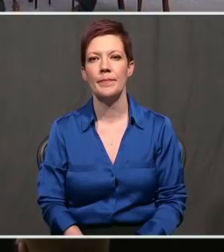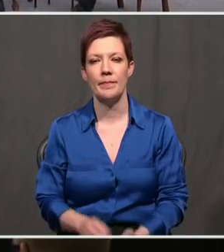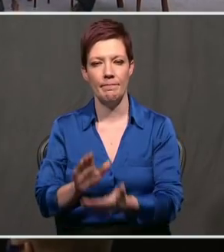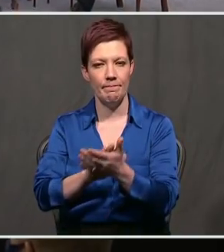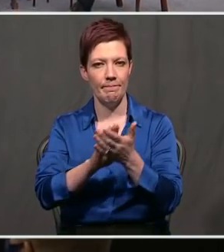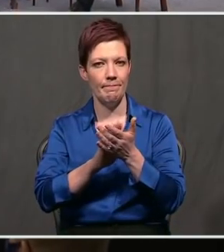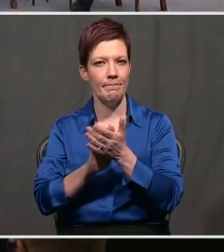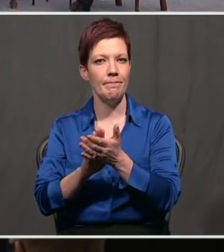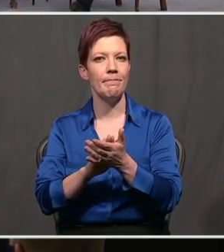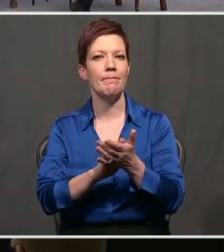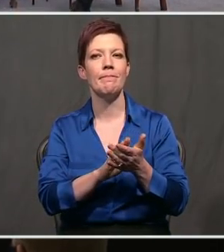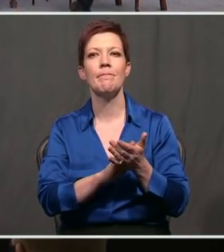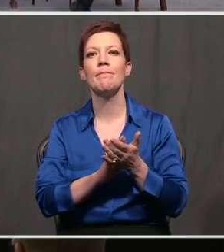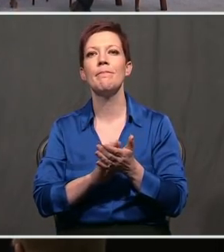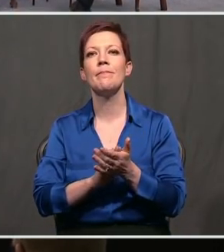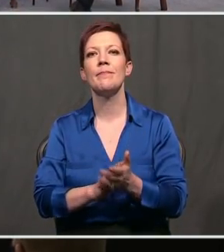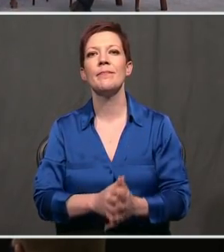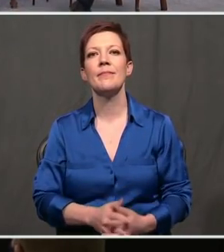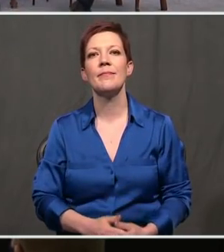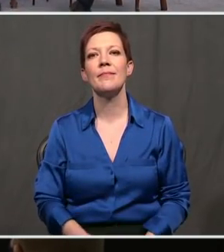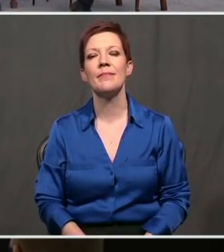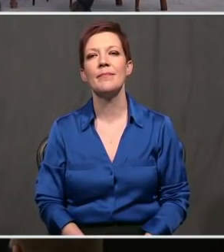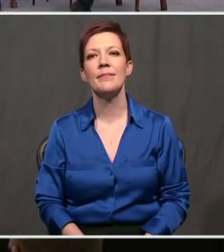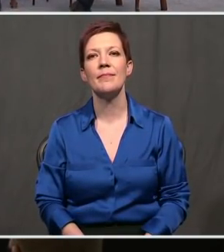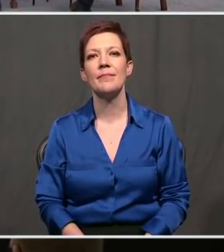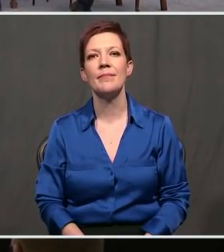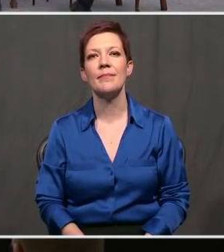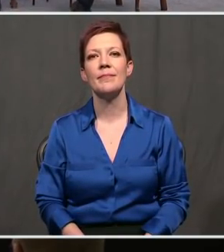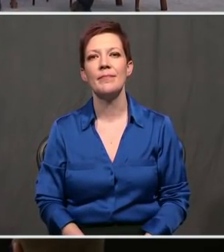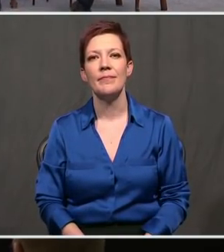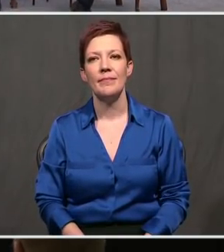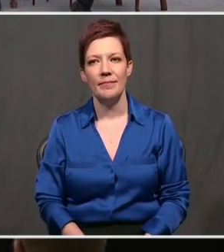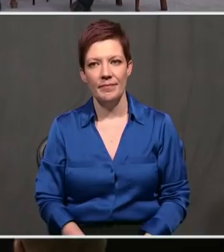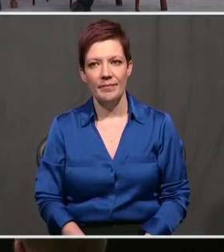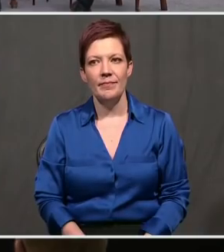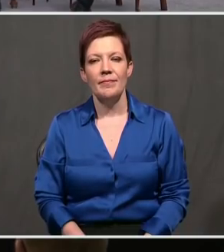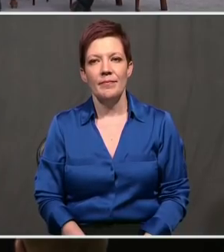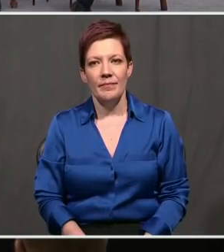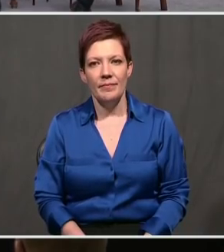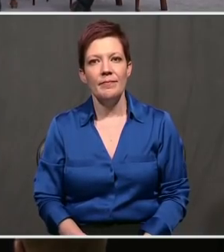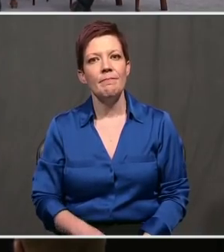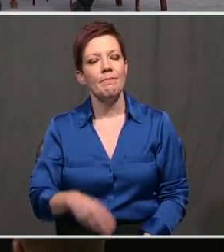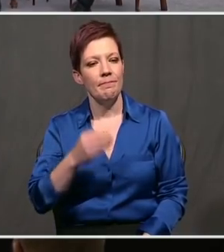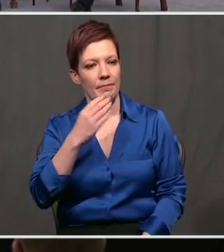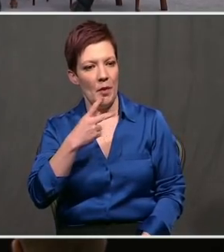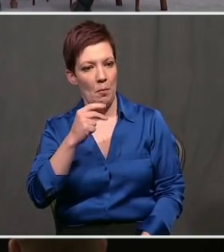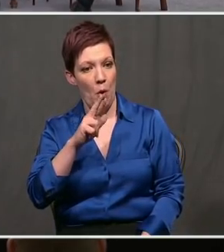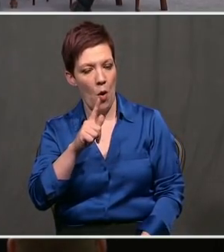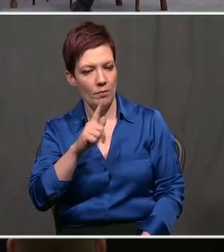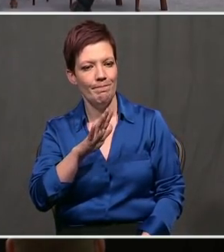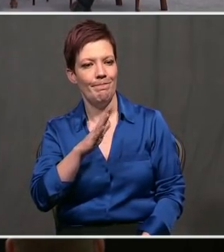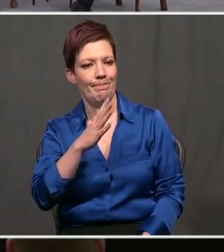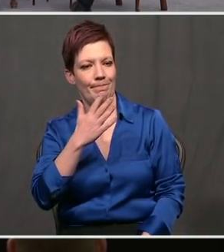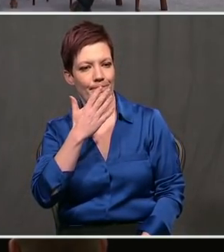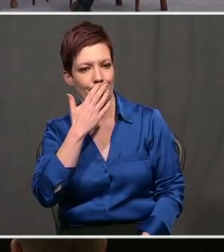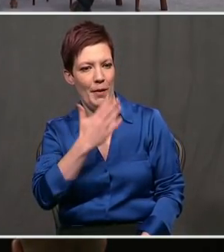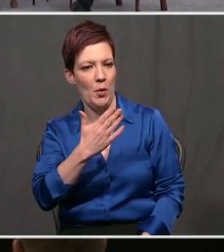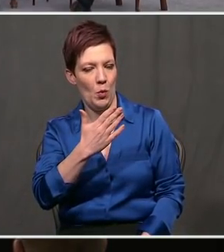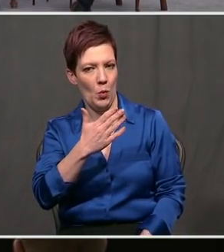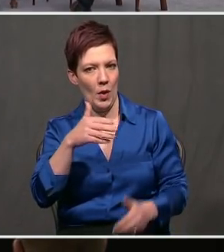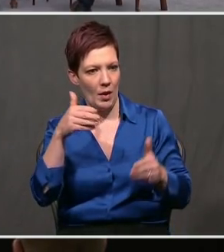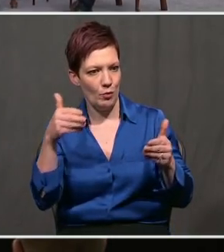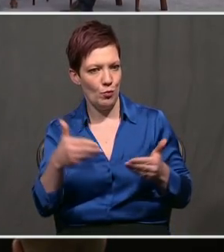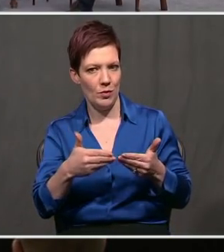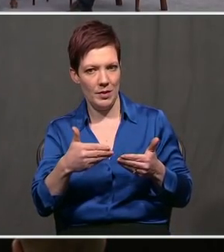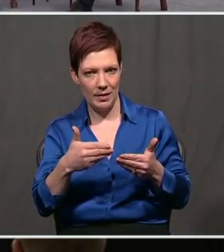Well, Paul, Paul, thank you very much for that